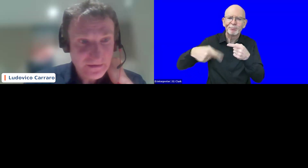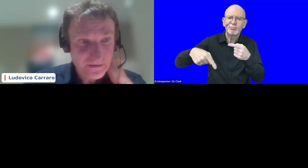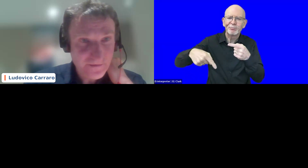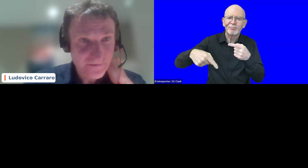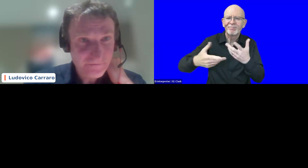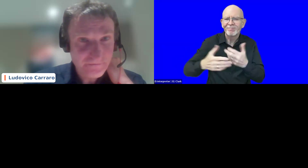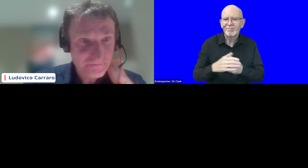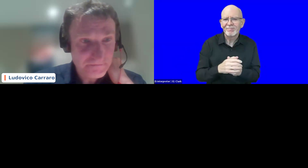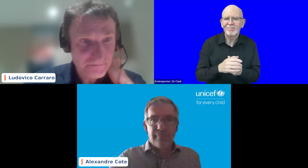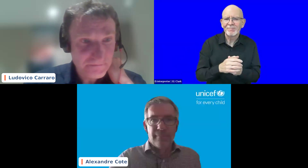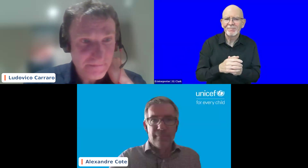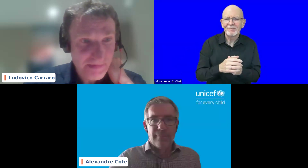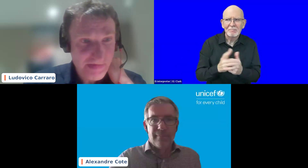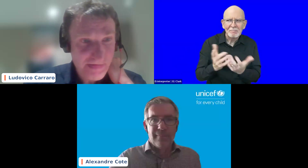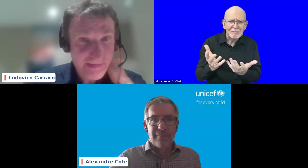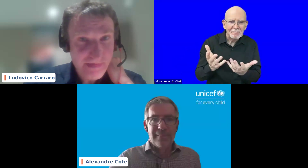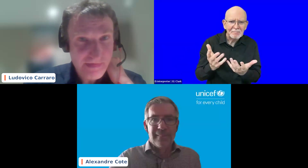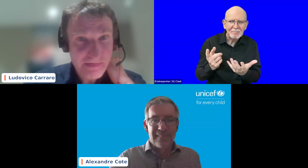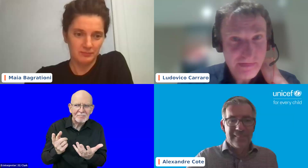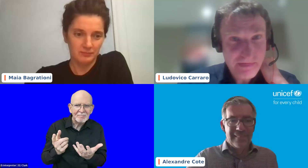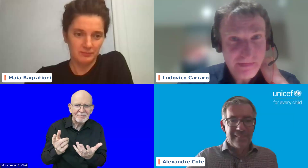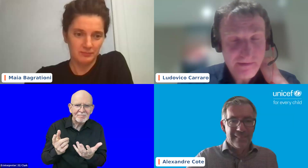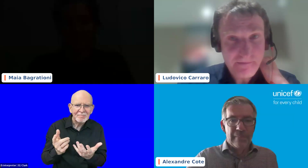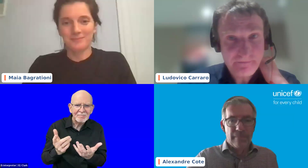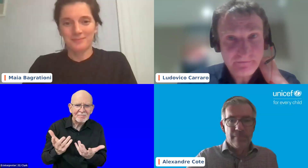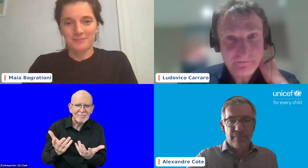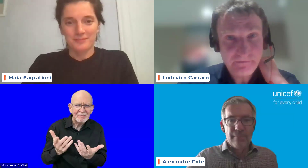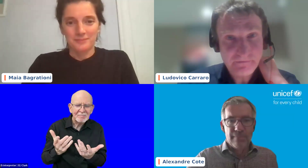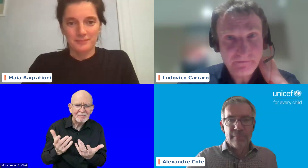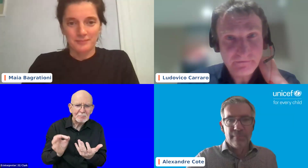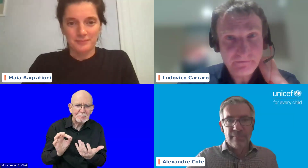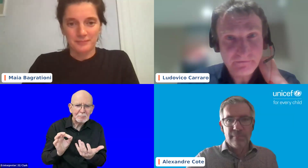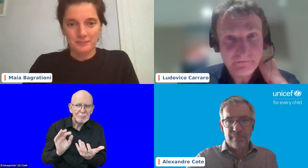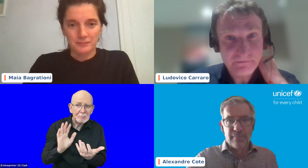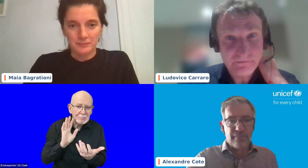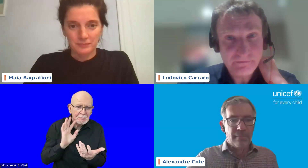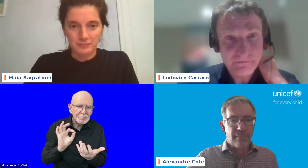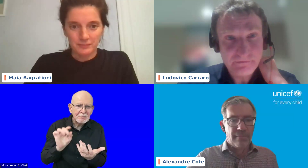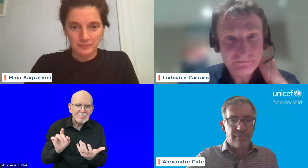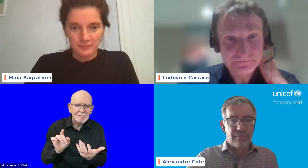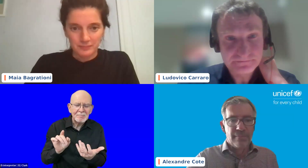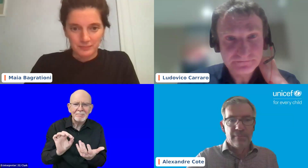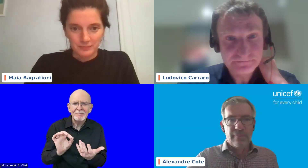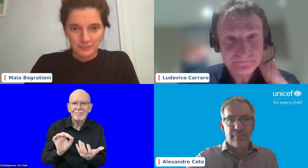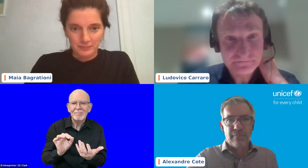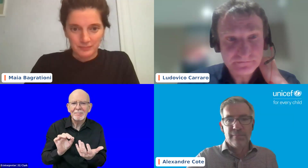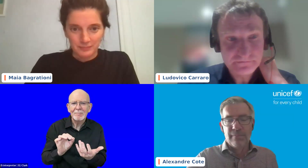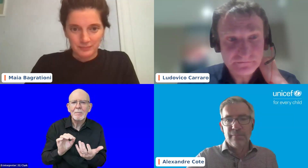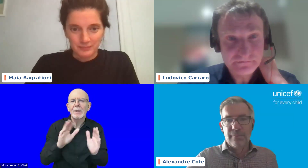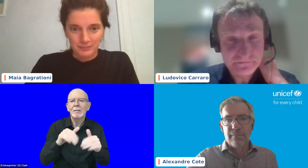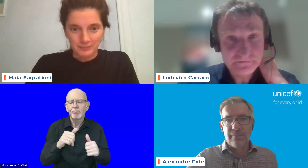While we're waiting for Alex to come on, let me also say that we're talking about providing goods and services or